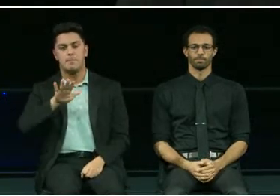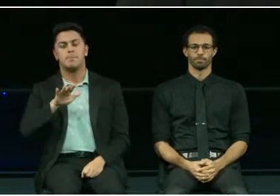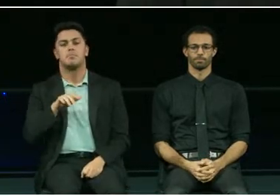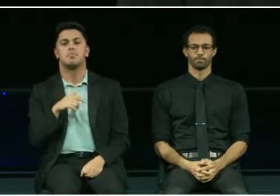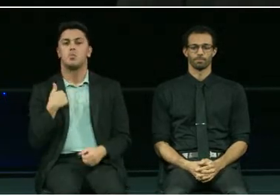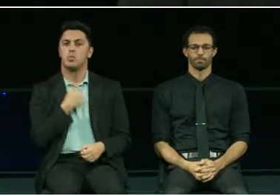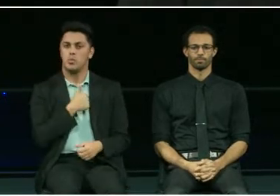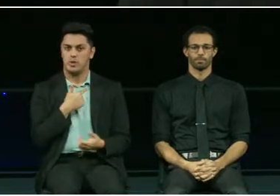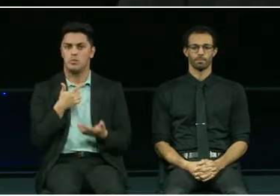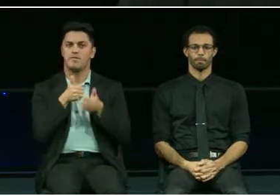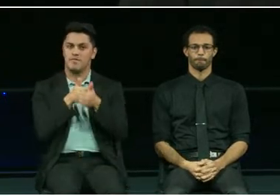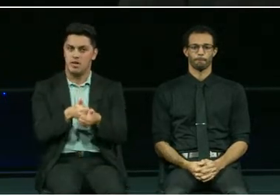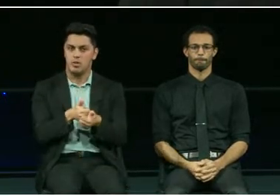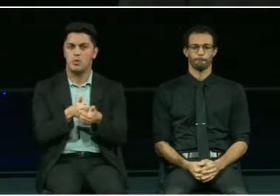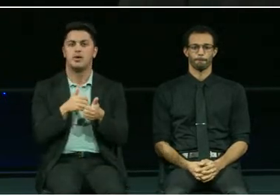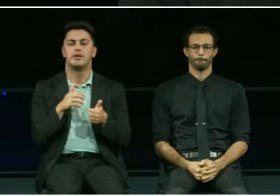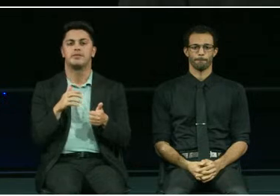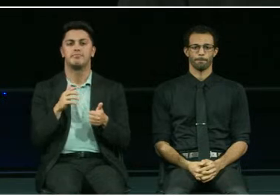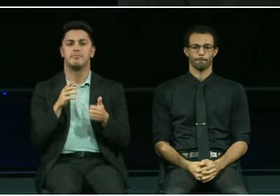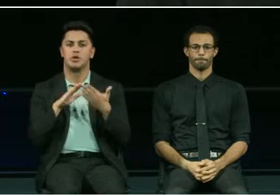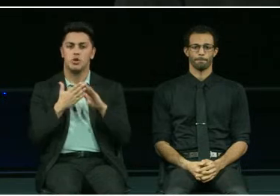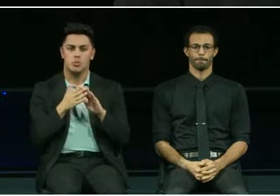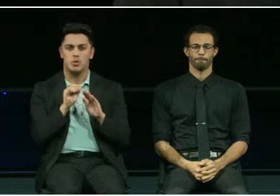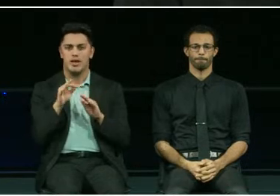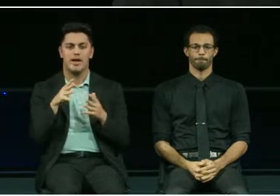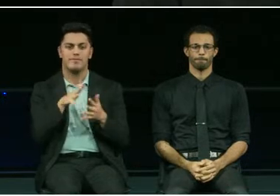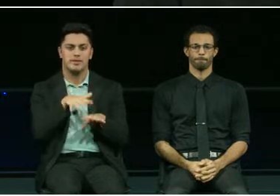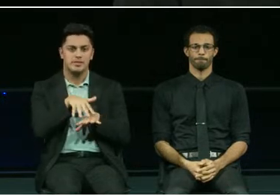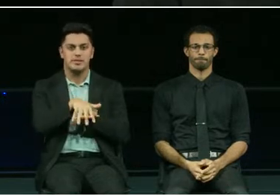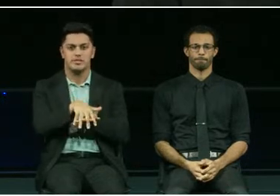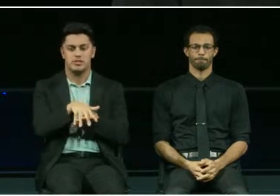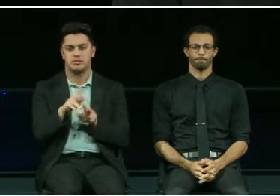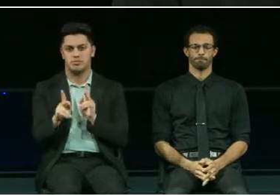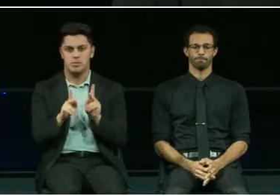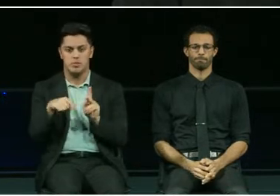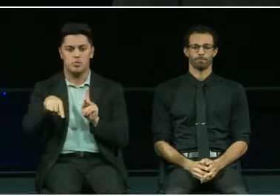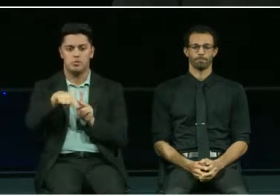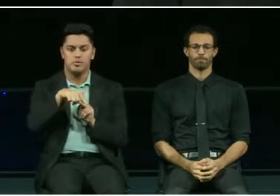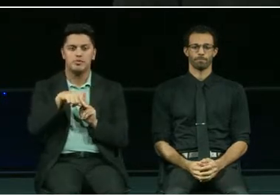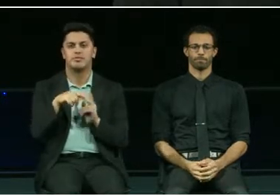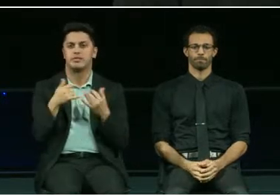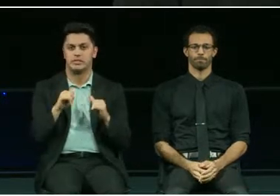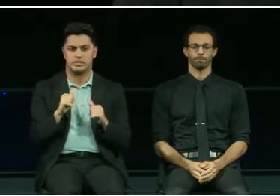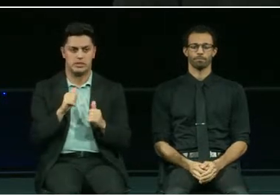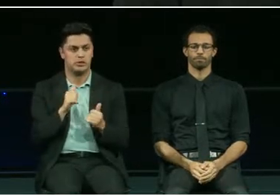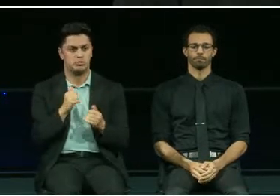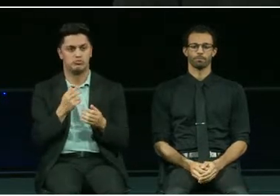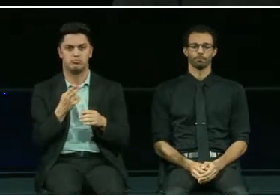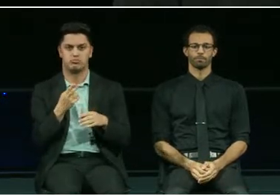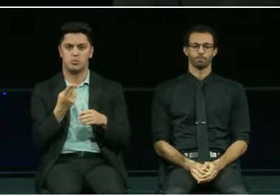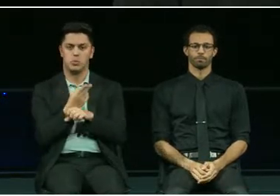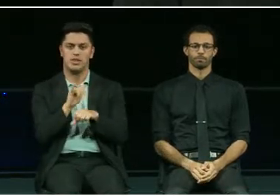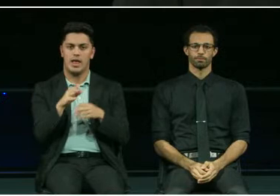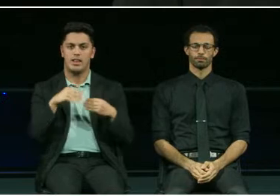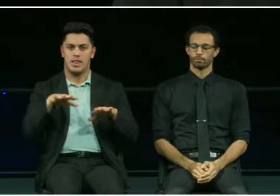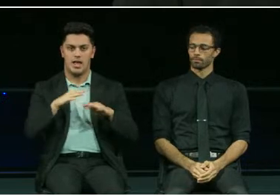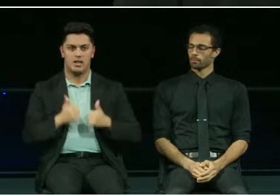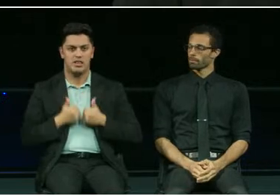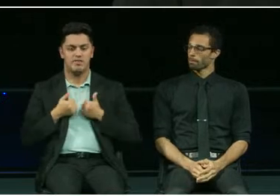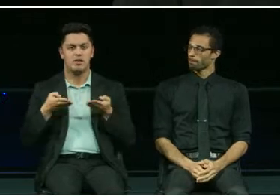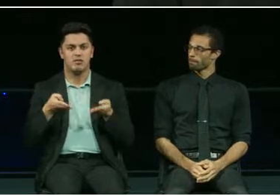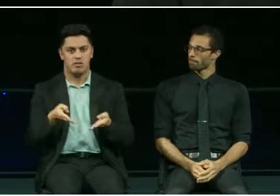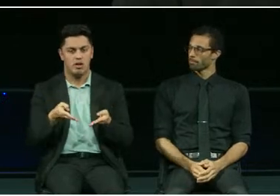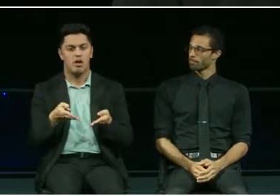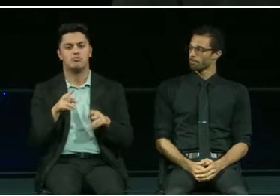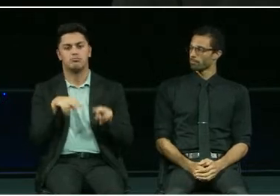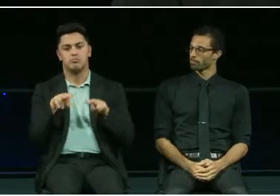we were following a community of indigenous Chukchi people who are still living off the land and the sea and for a couple of